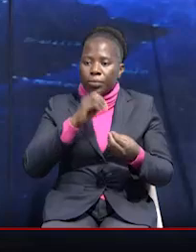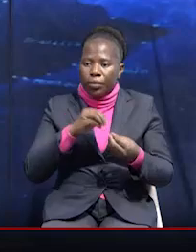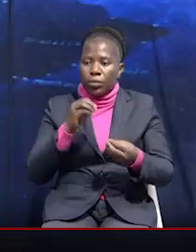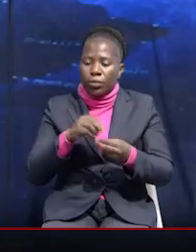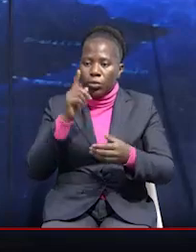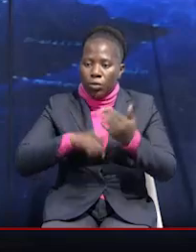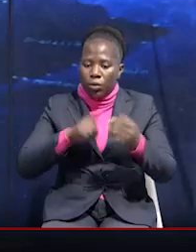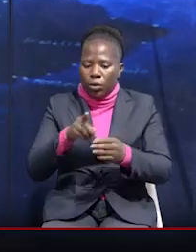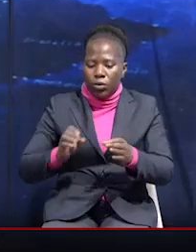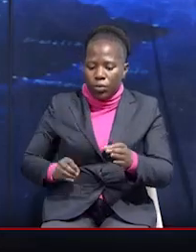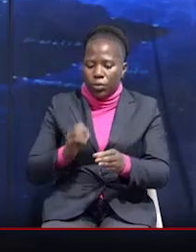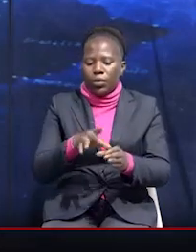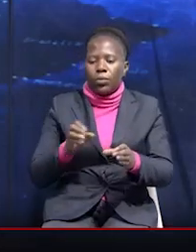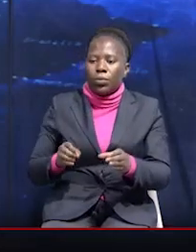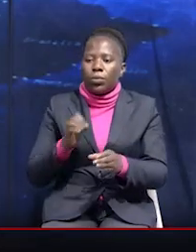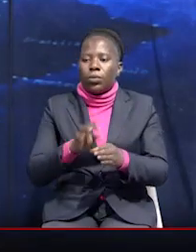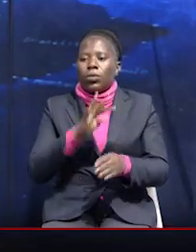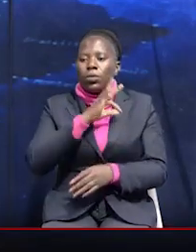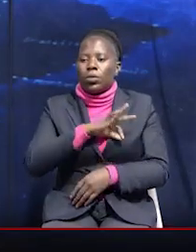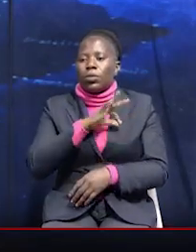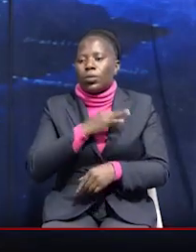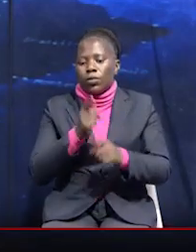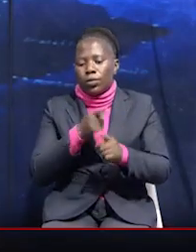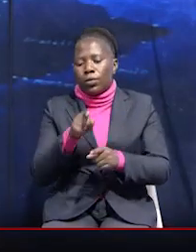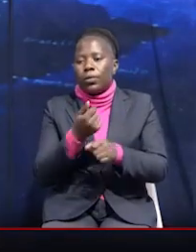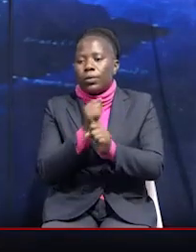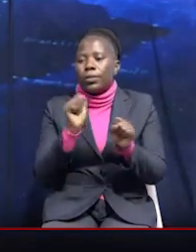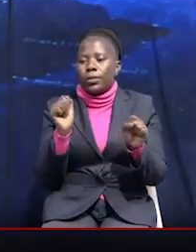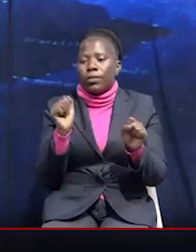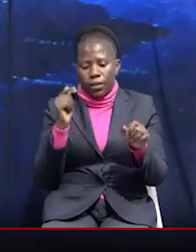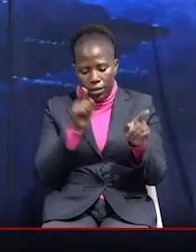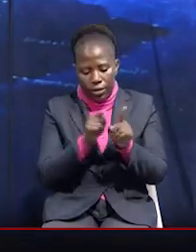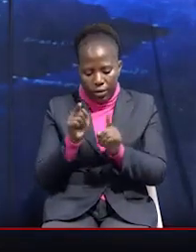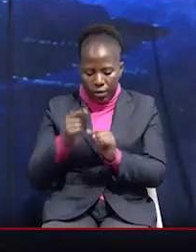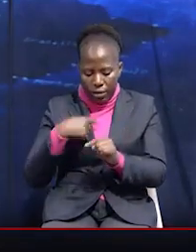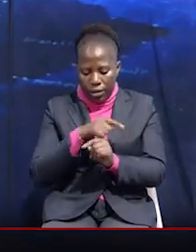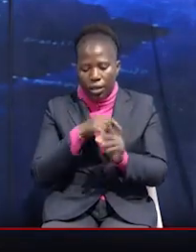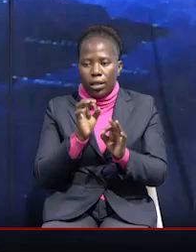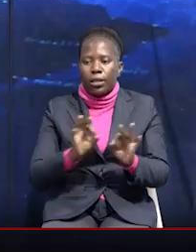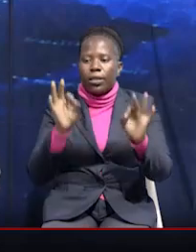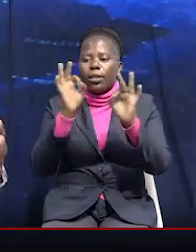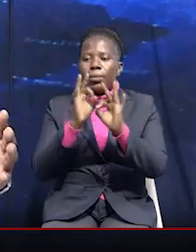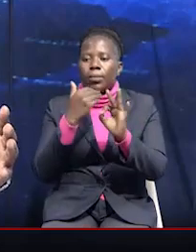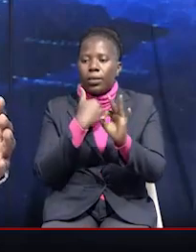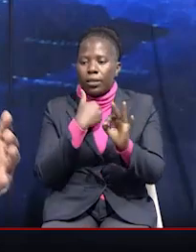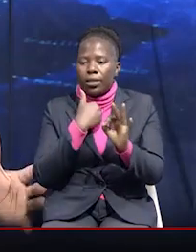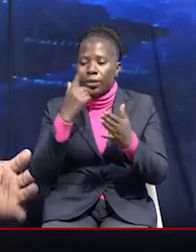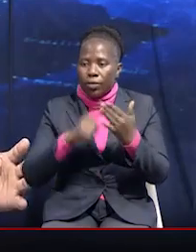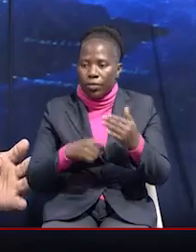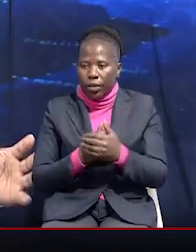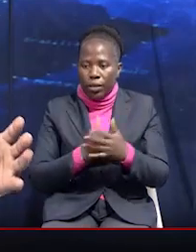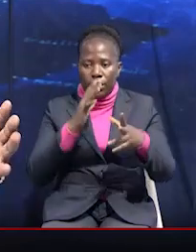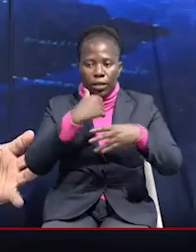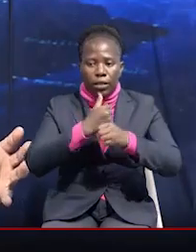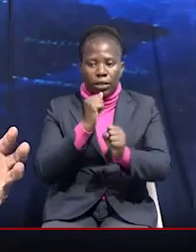to cultivate from that undertaking. And again, there is a need for us to also to have some incentives on the